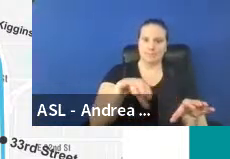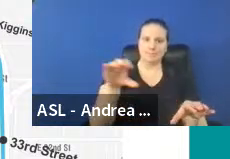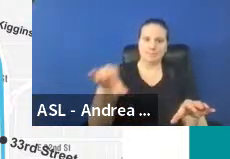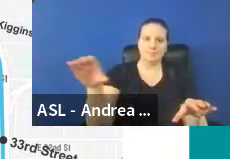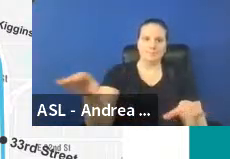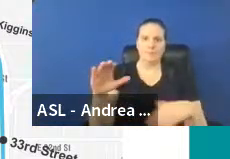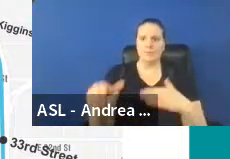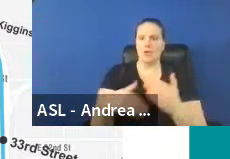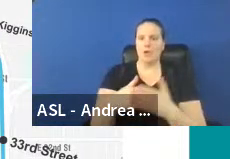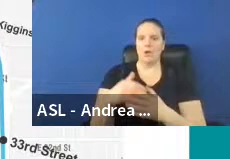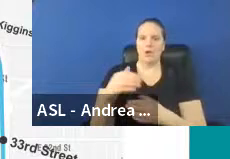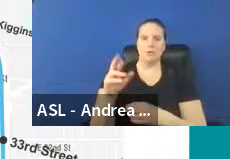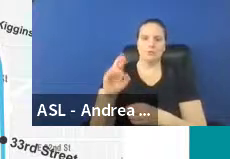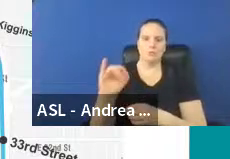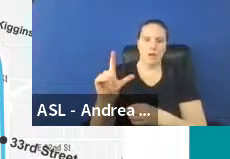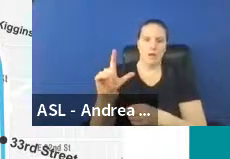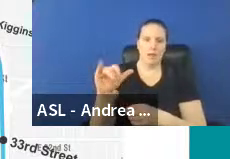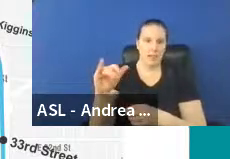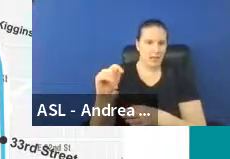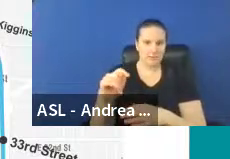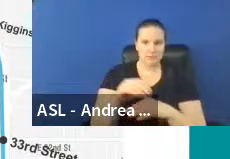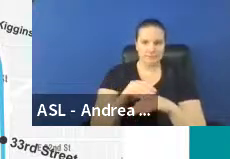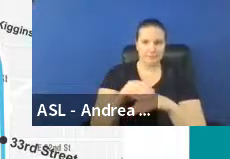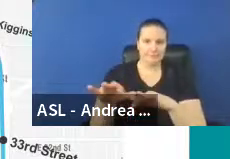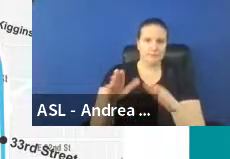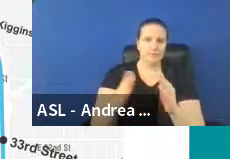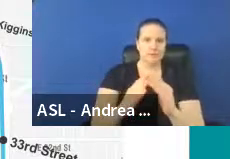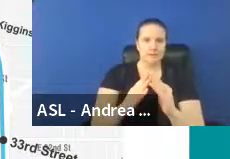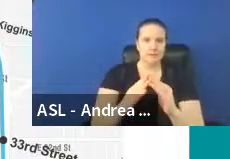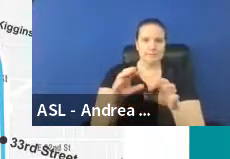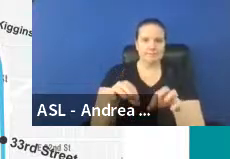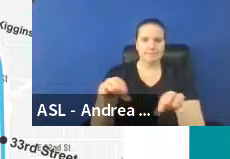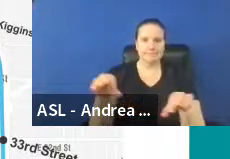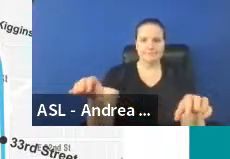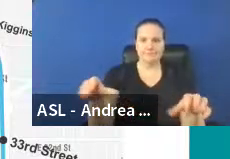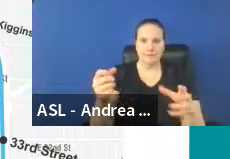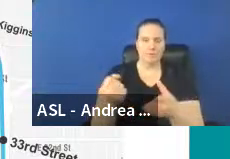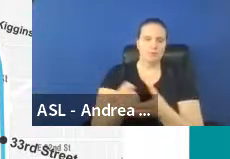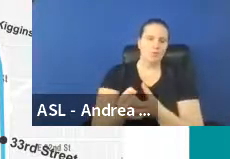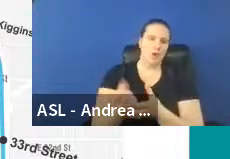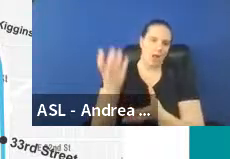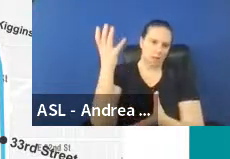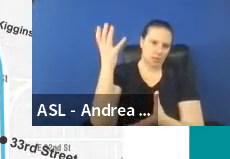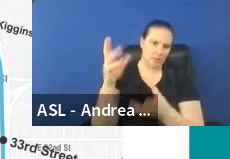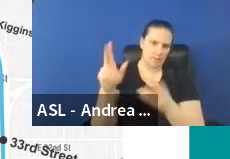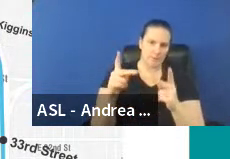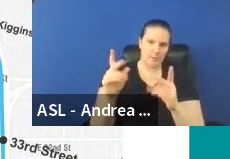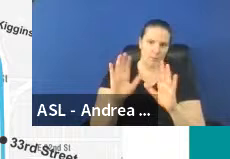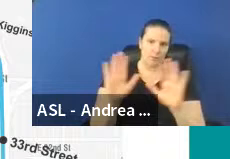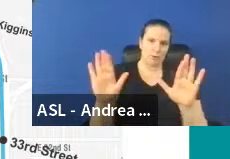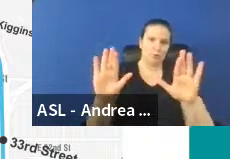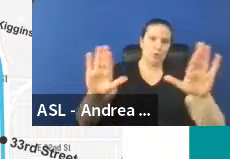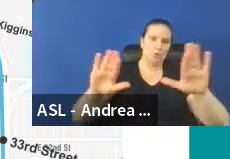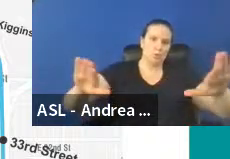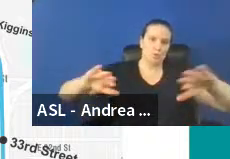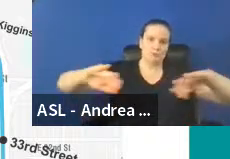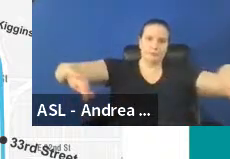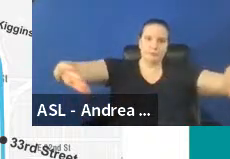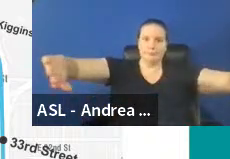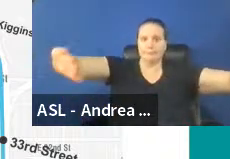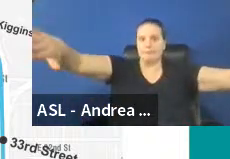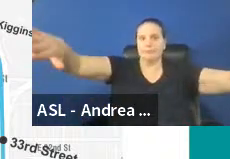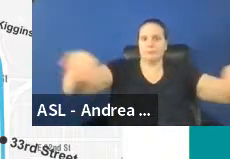the WMATA rail lines are effectively little city-states of wealth, and people have been pushed further out into